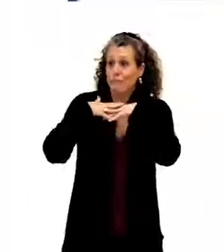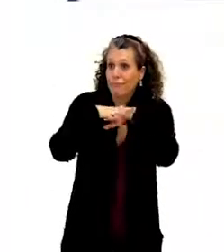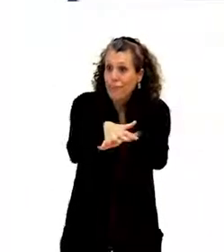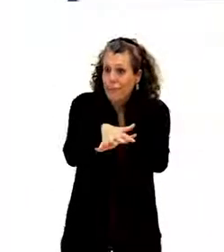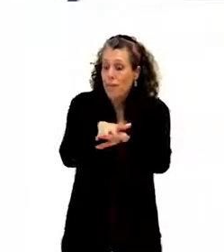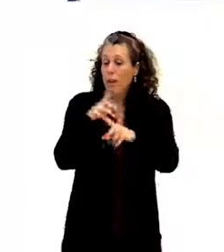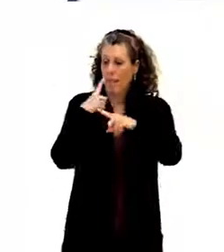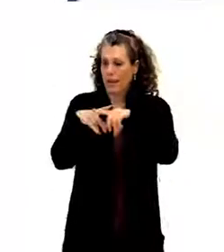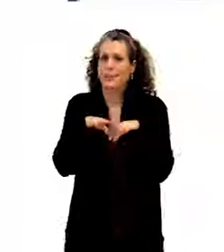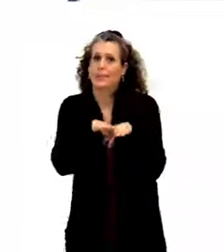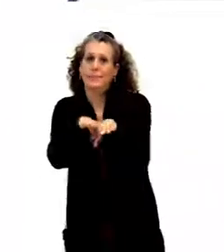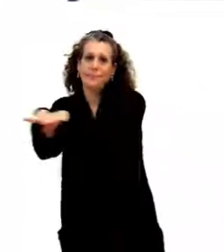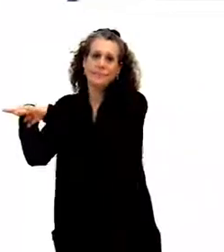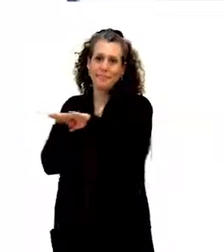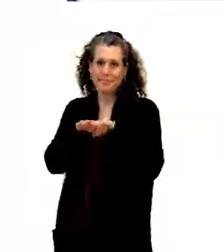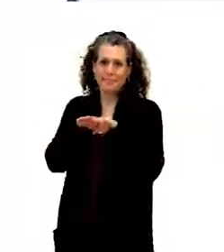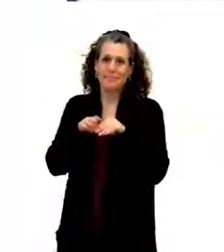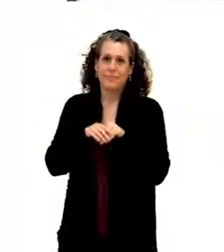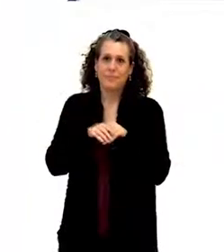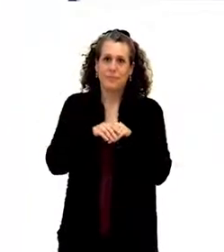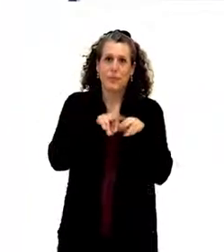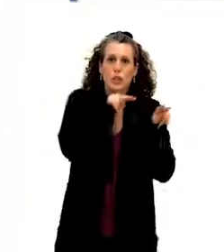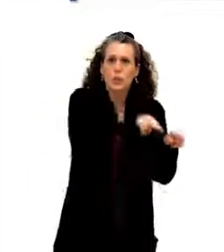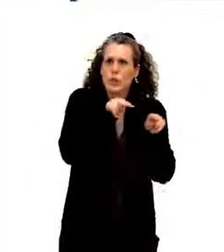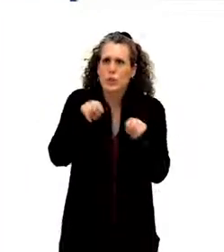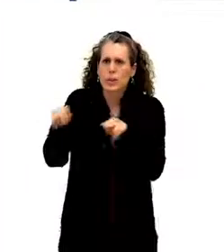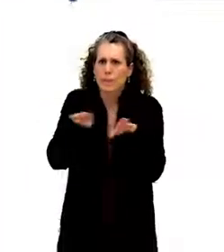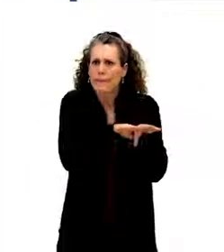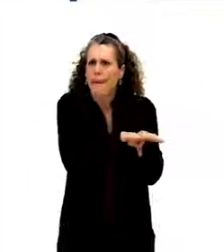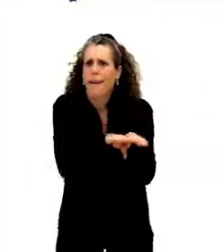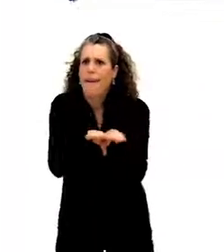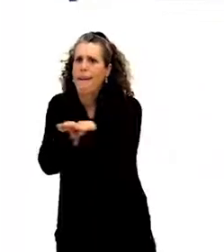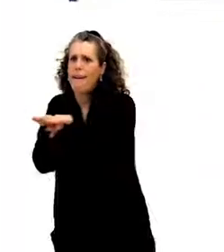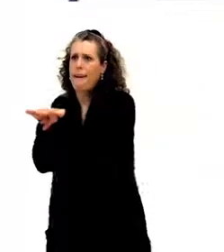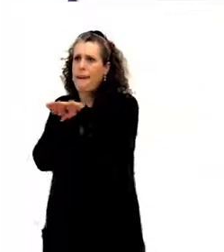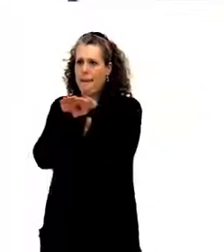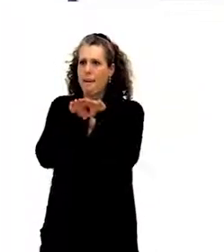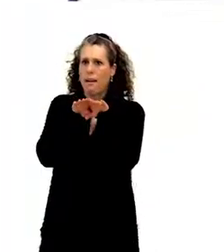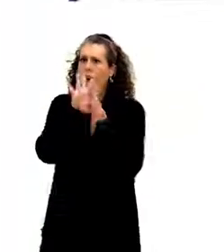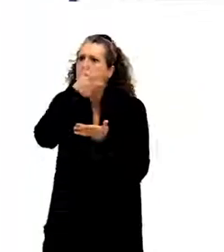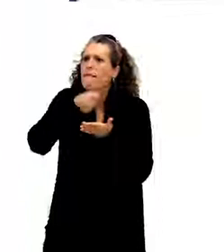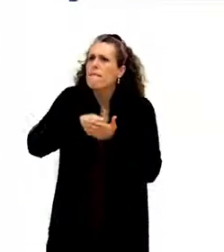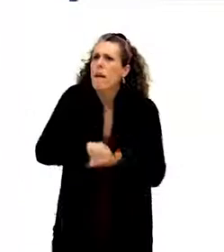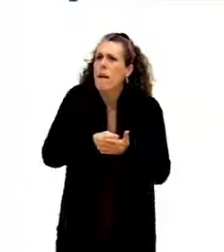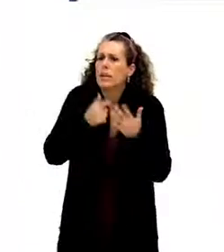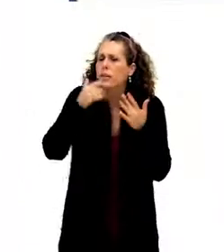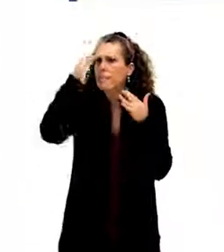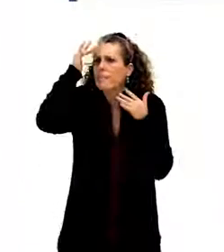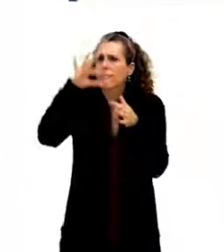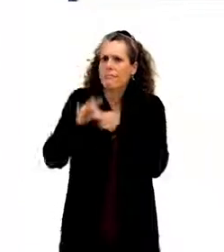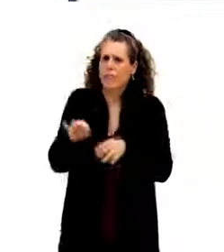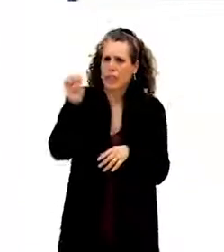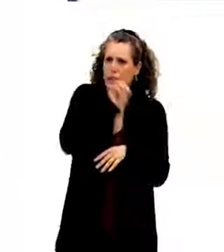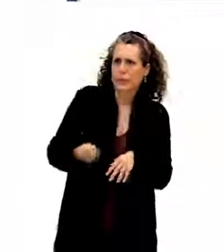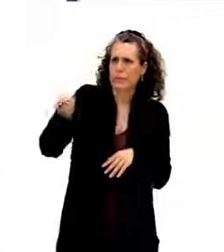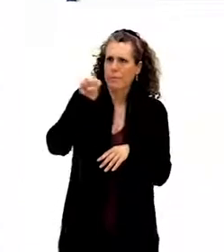also equality, fair treatment, fundamental principles of the European Union as